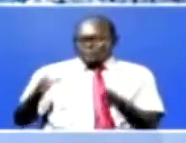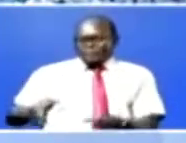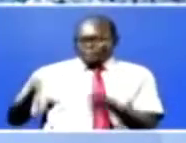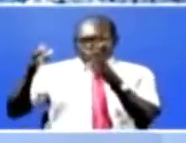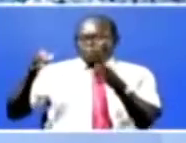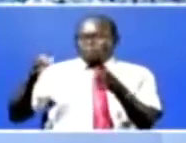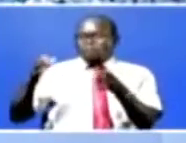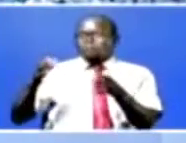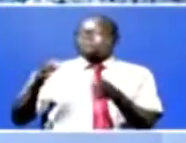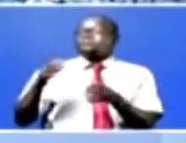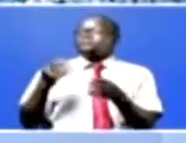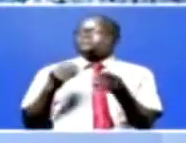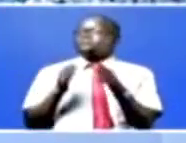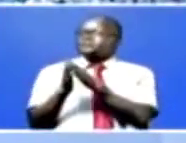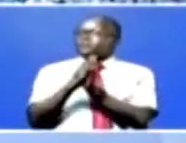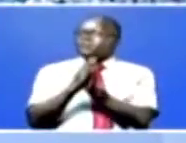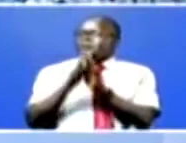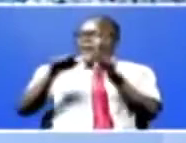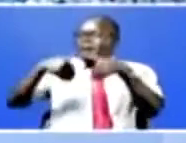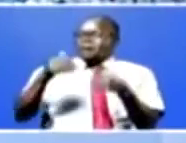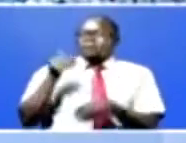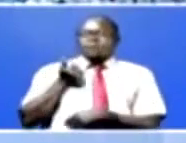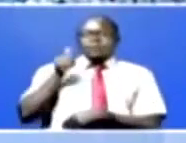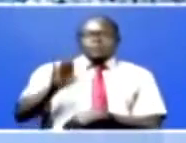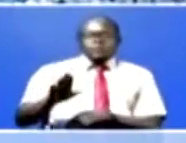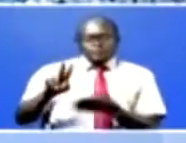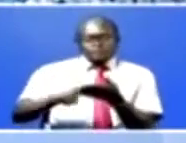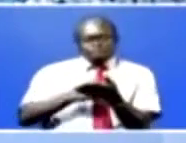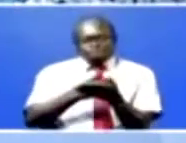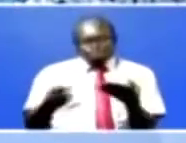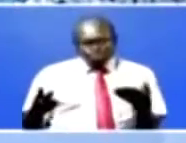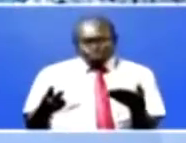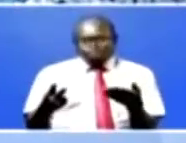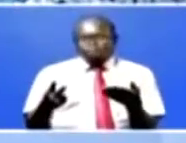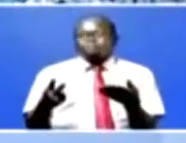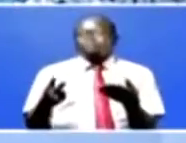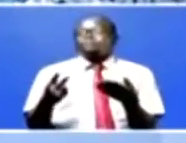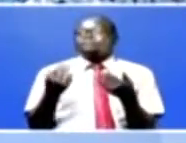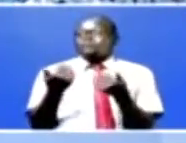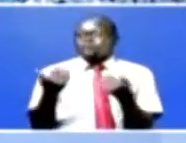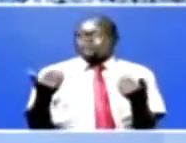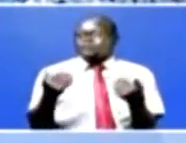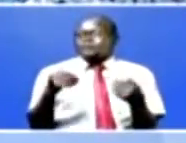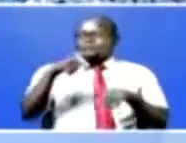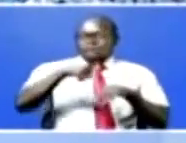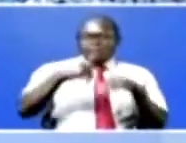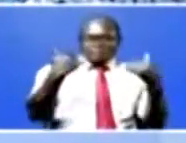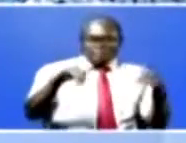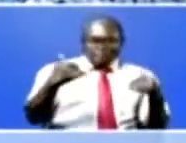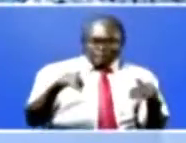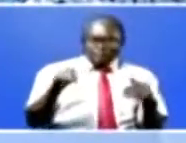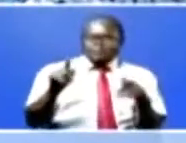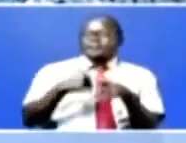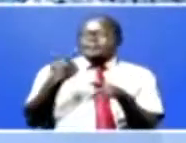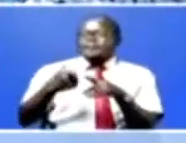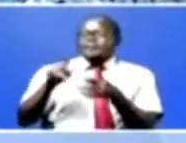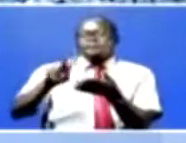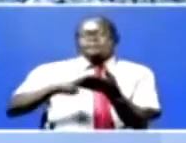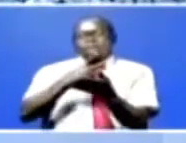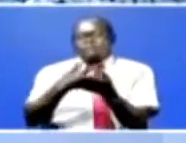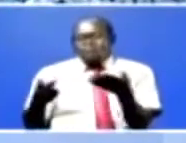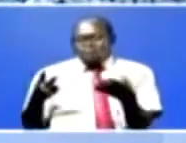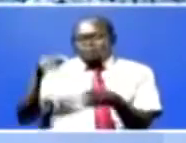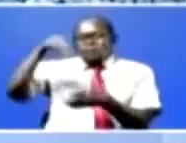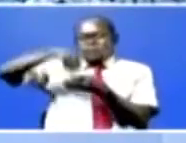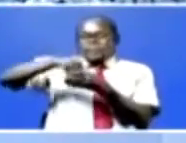Rose Juma, have narrated how their daughter slipped from their hands of other children as they played and unfortunately fell in